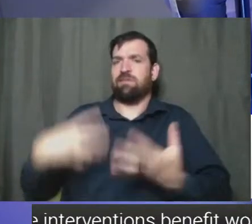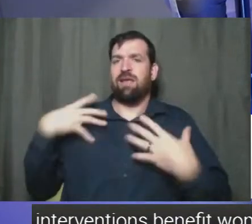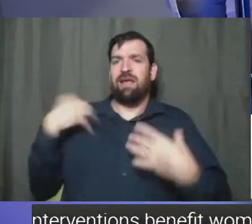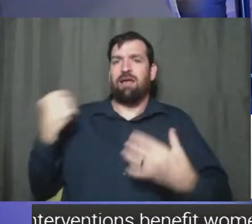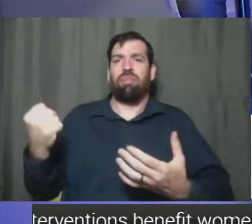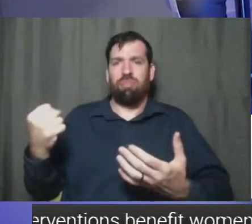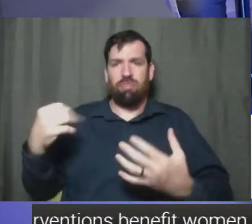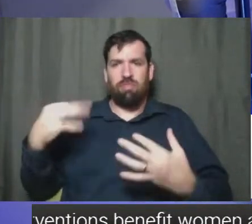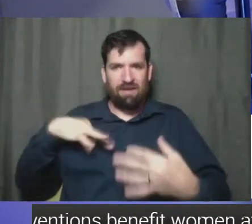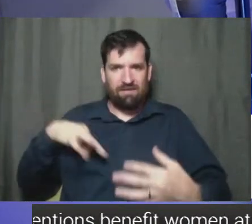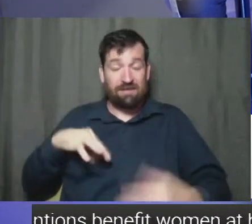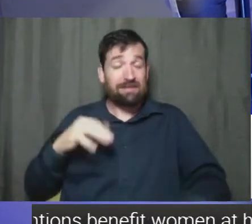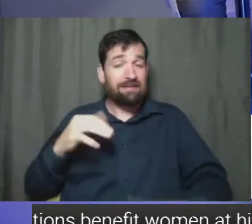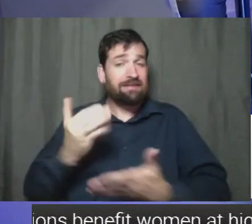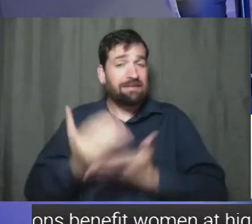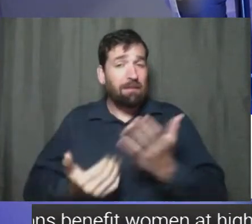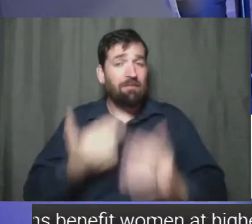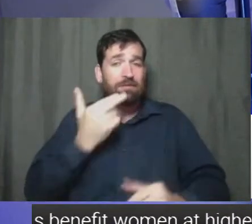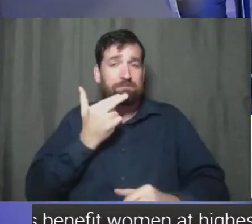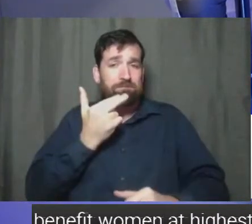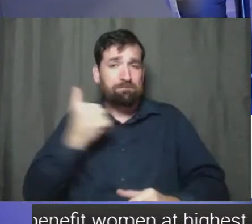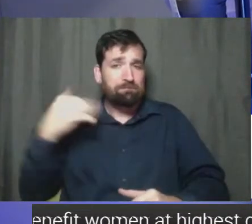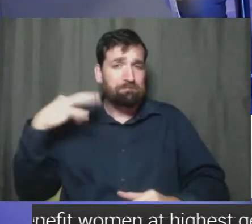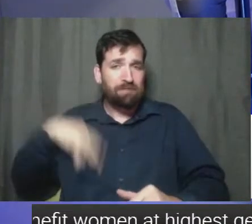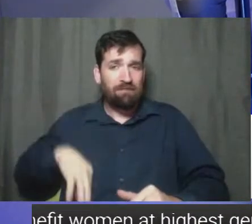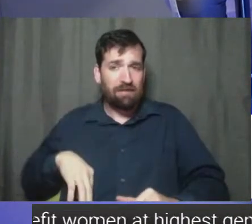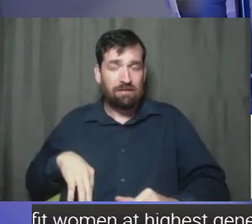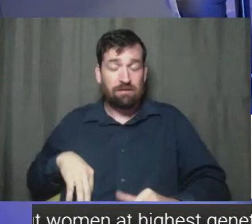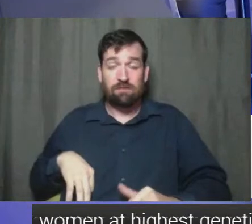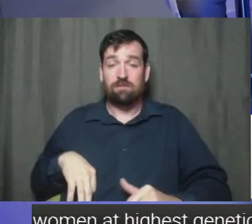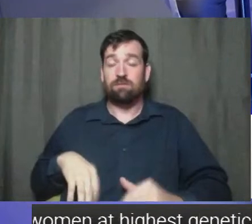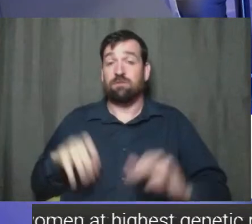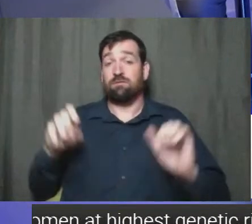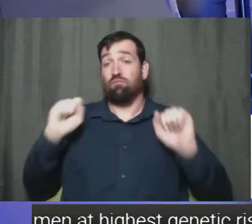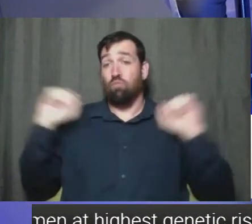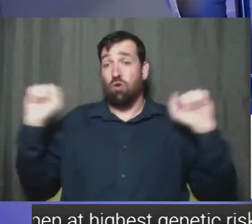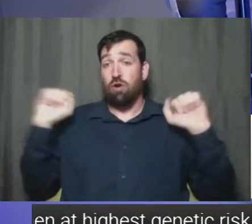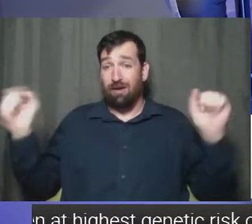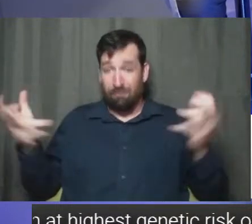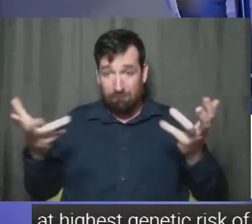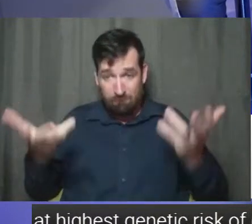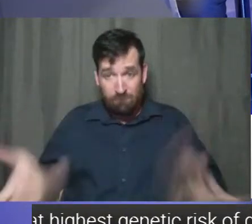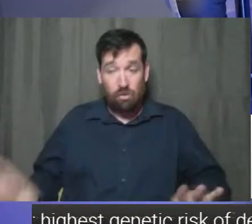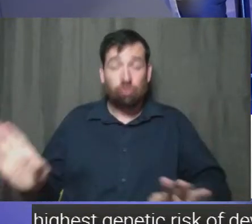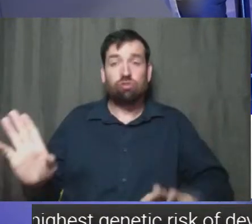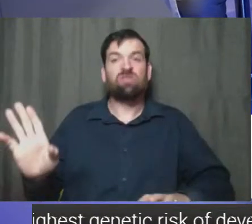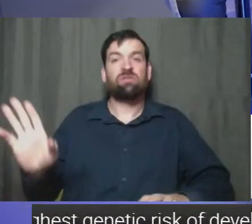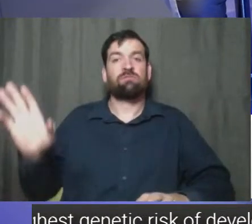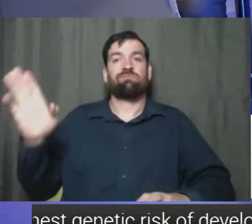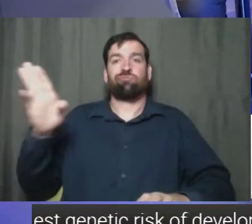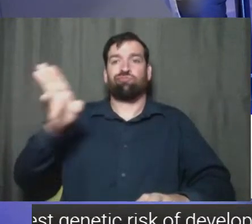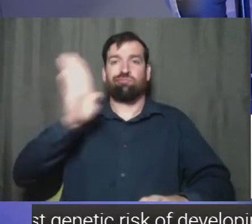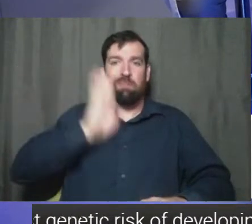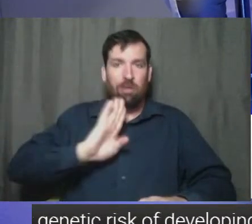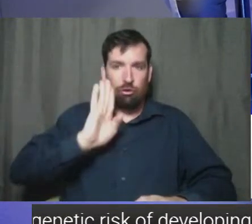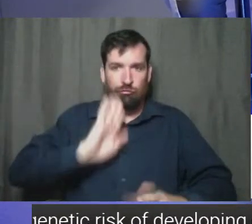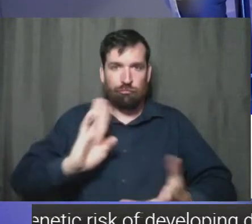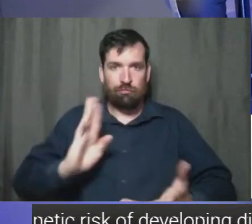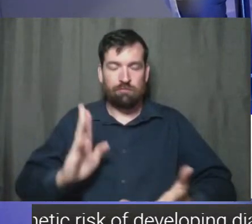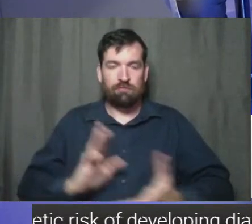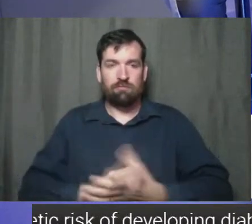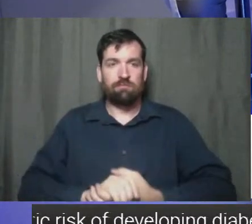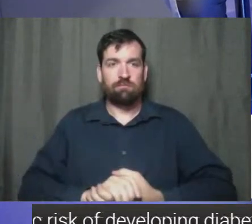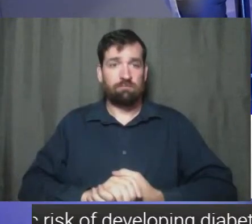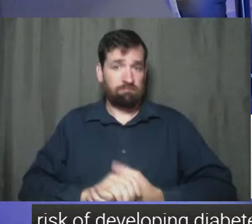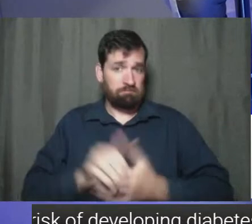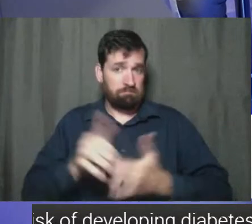slight benefits of drinking a beer after a workout, if you were going to drink anything at all. But any thoughts that this might